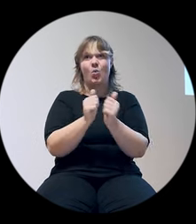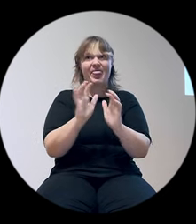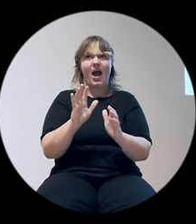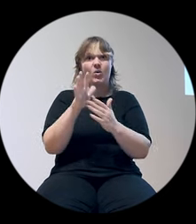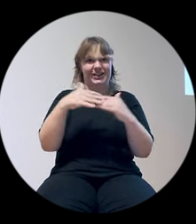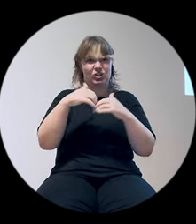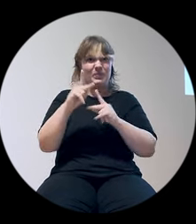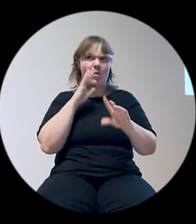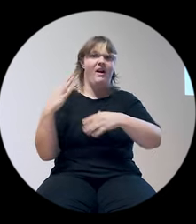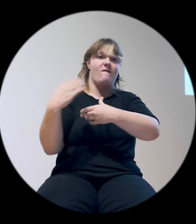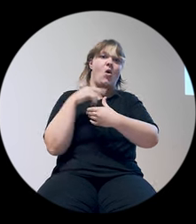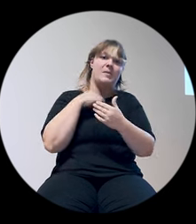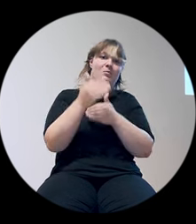that.